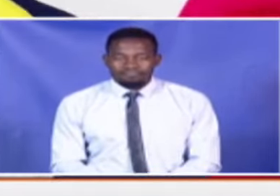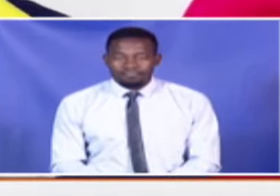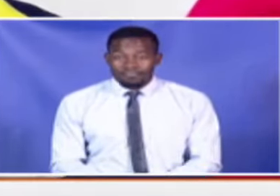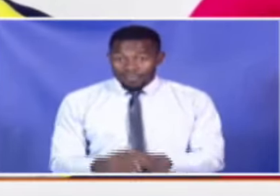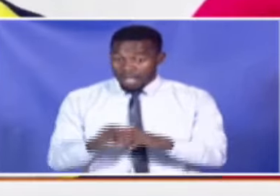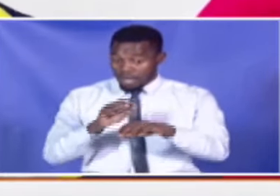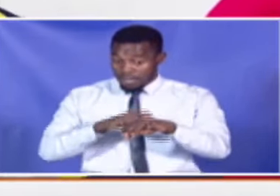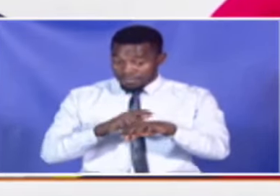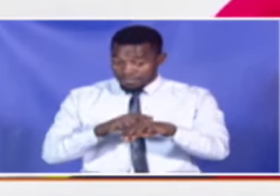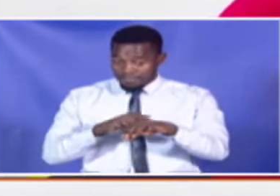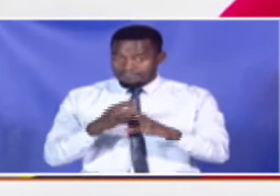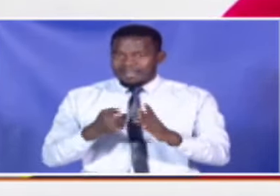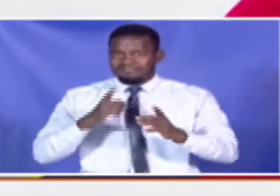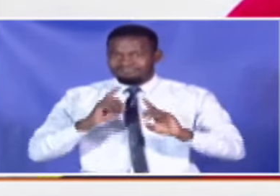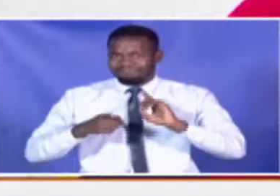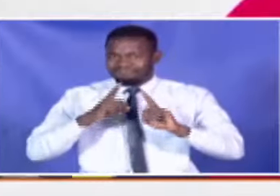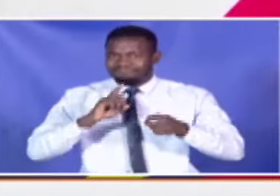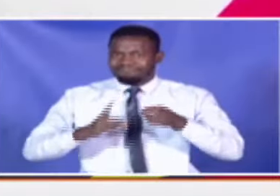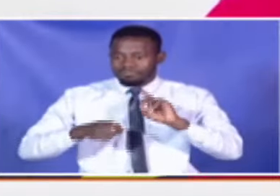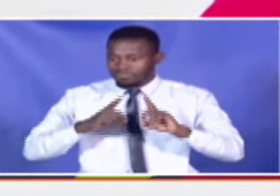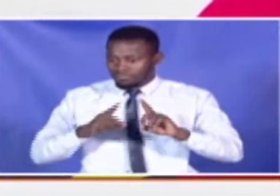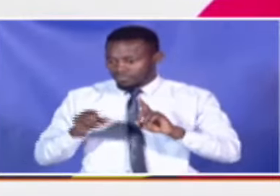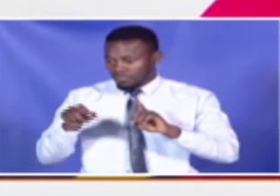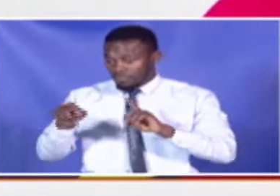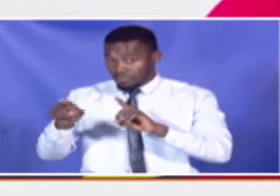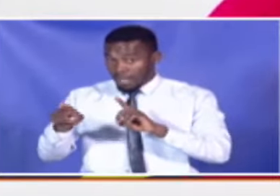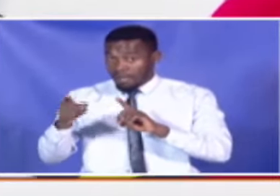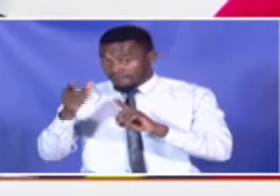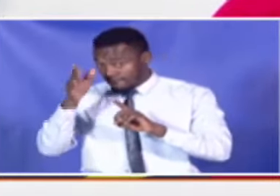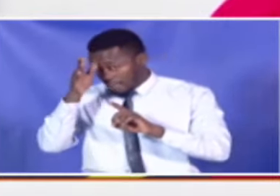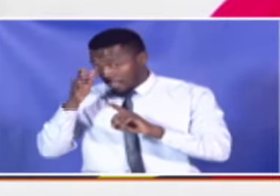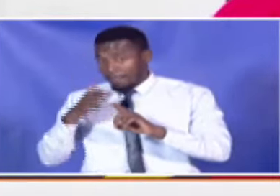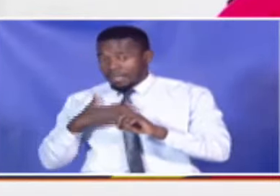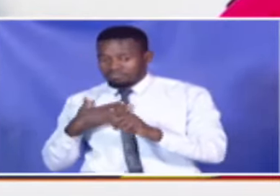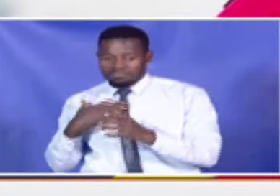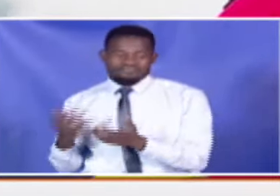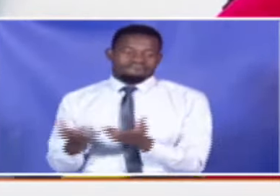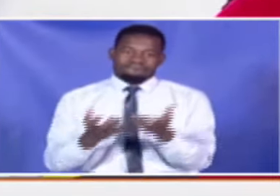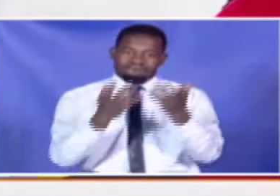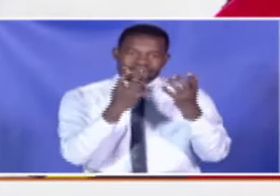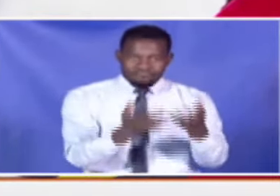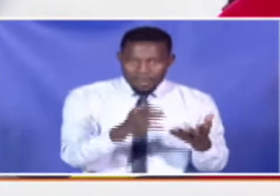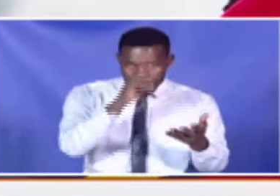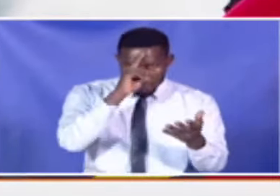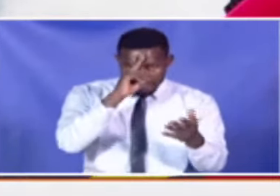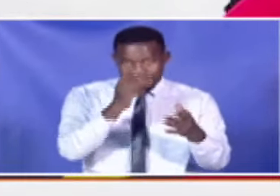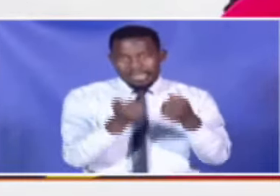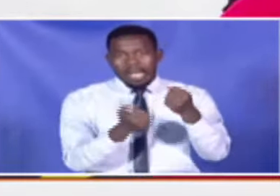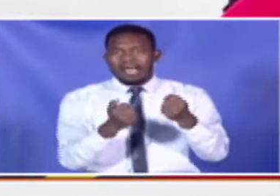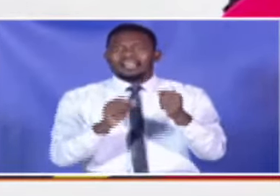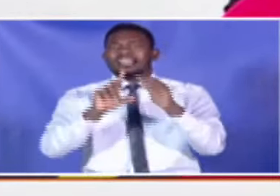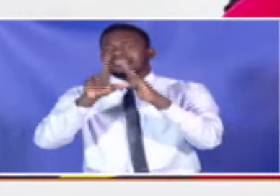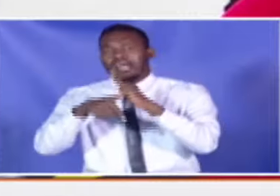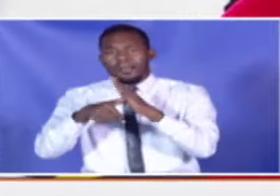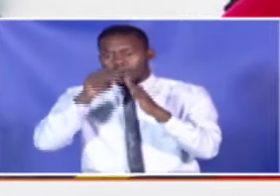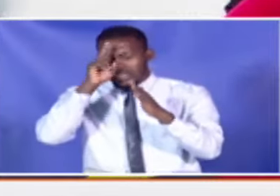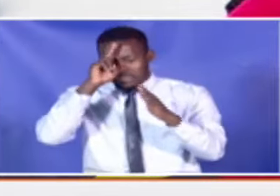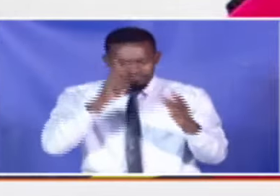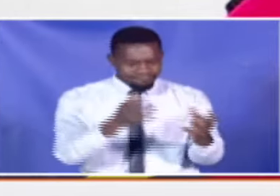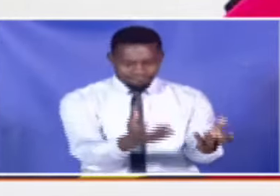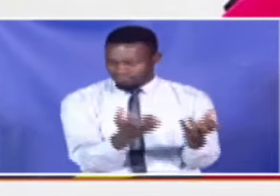kuenda mbele, tulikuwa tumeweka mgonjwa kwa gari ya polisi. Kuenda mbele tena, nampata polisi imemshukisha, imemweka mali